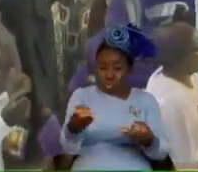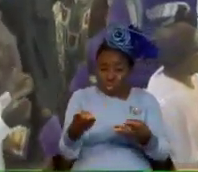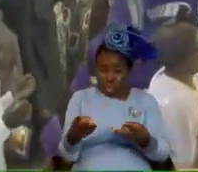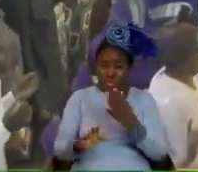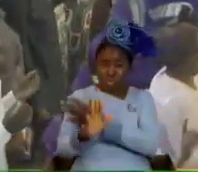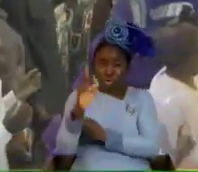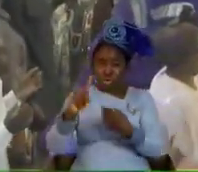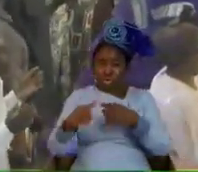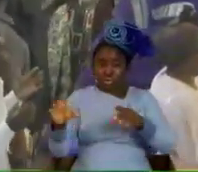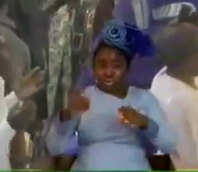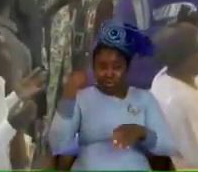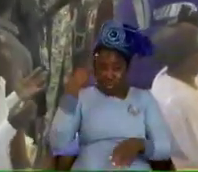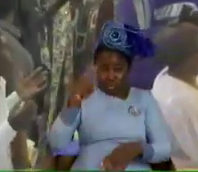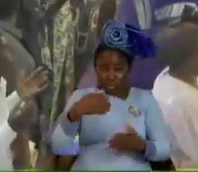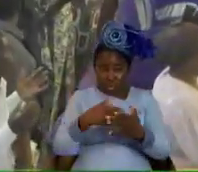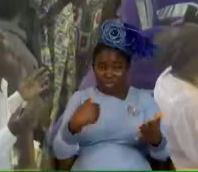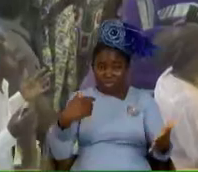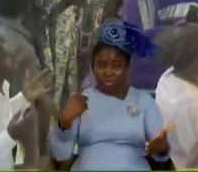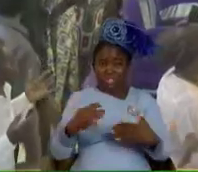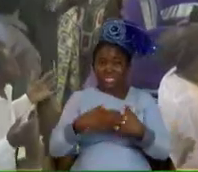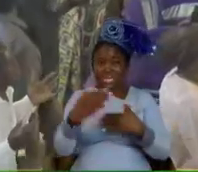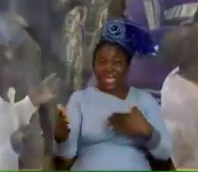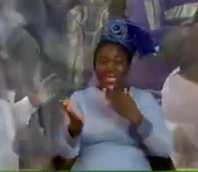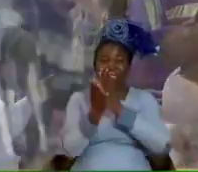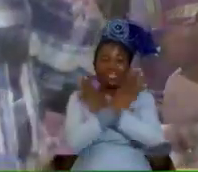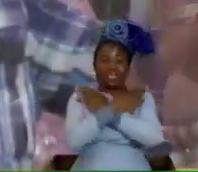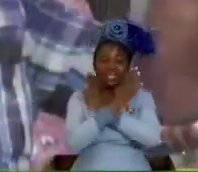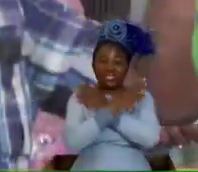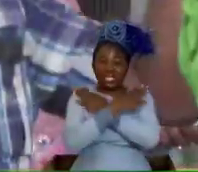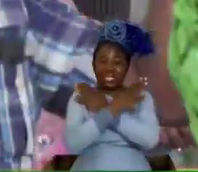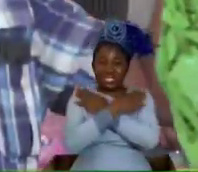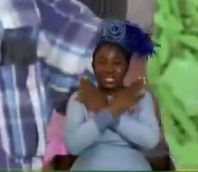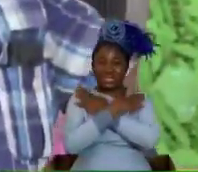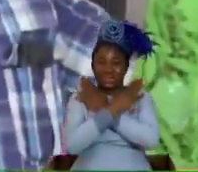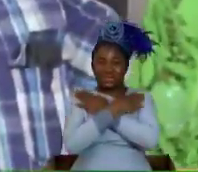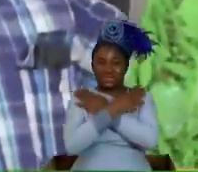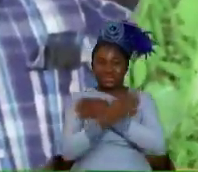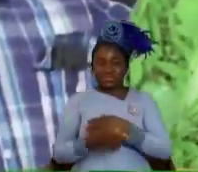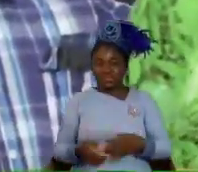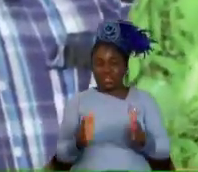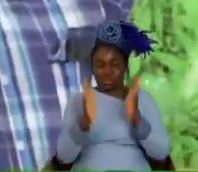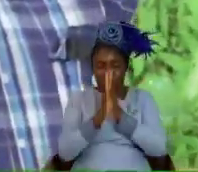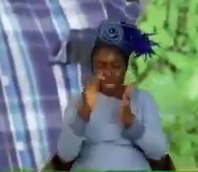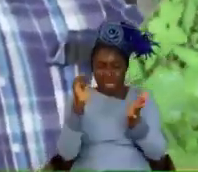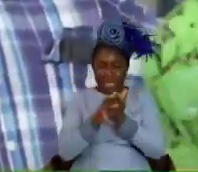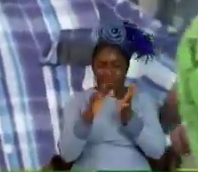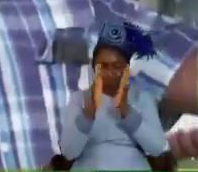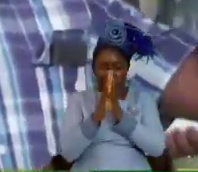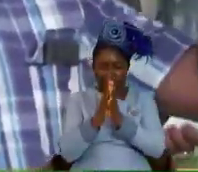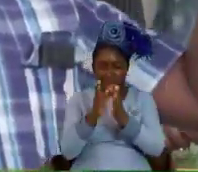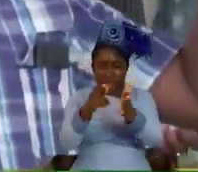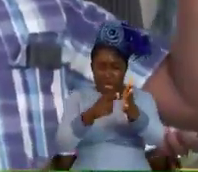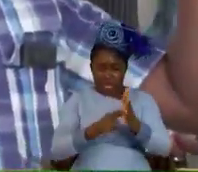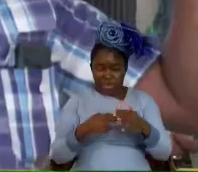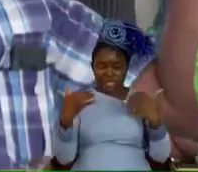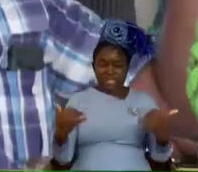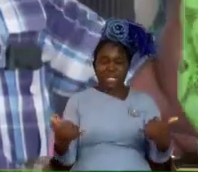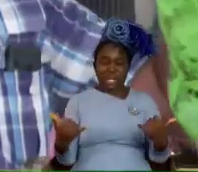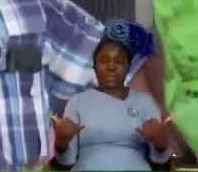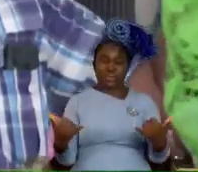Sunday. Bring three prayer requests before